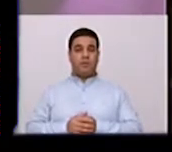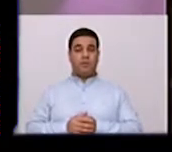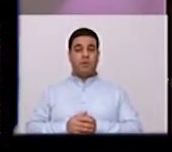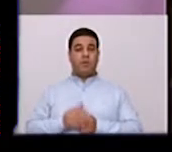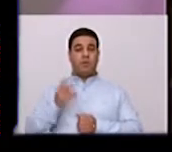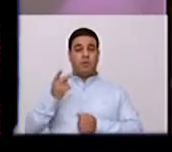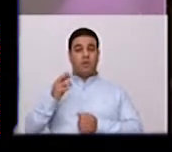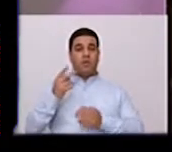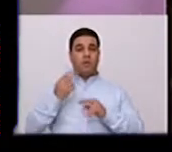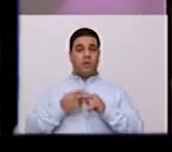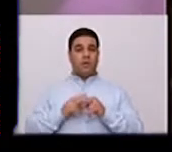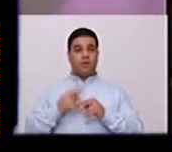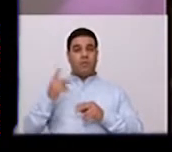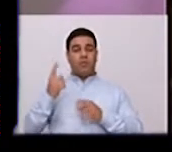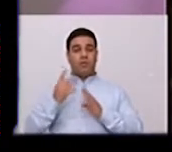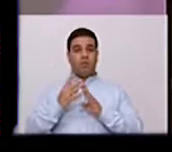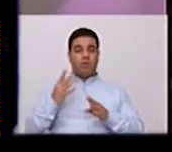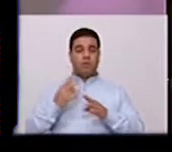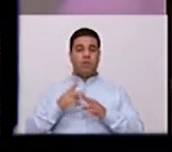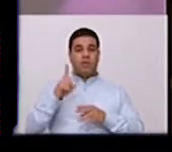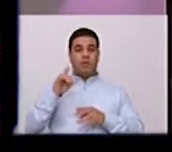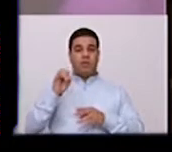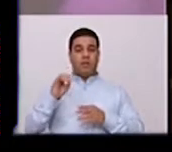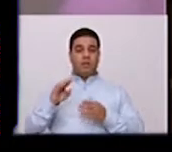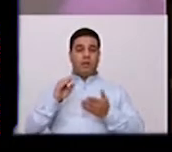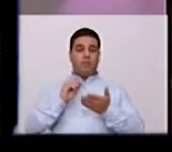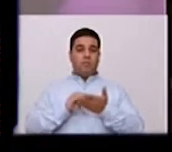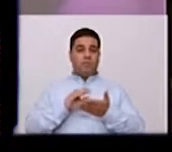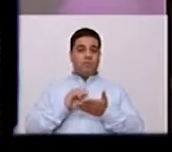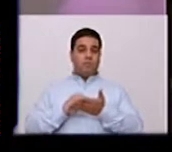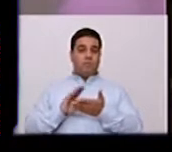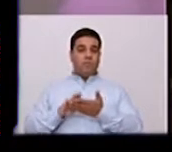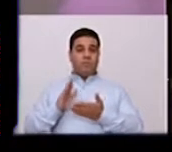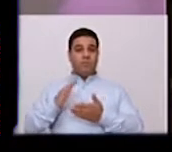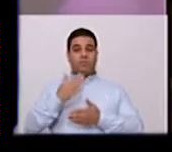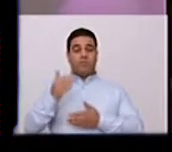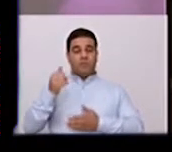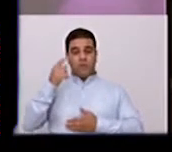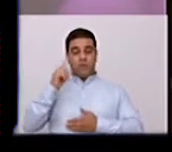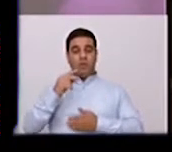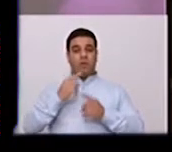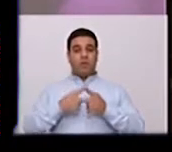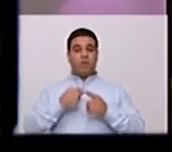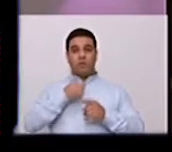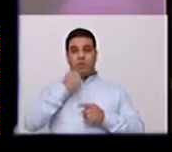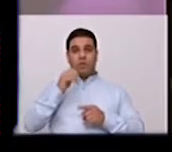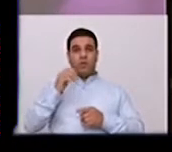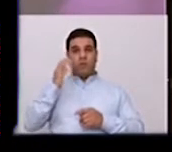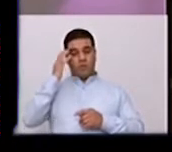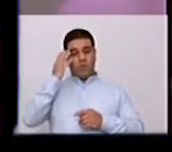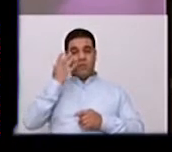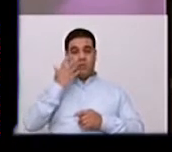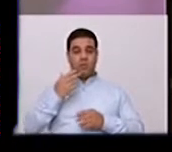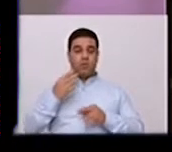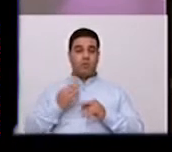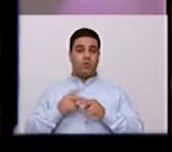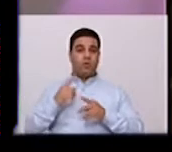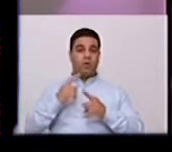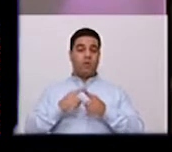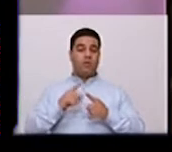Buning uchun dastlab belgilarni belgilab olamiz. Ma'lumki X kodda A qora rang. Bu x ga